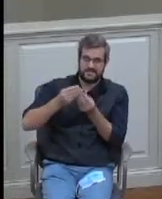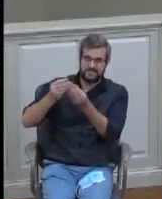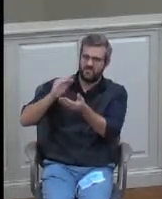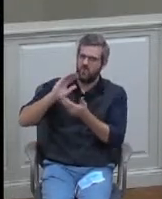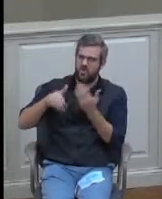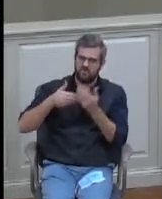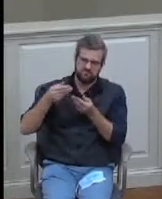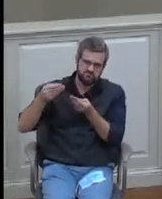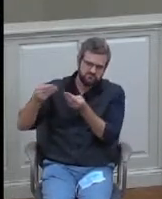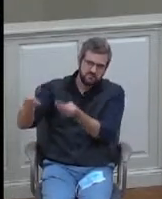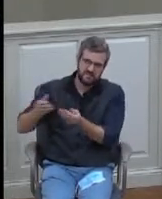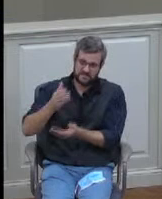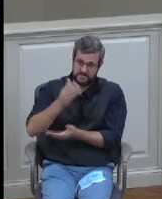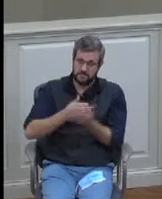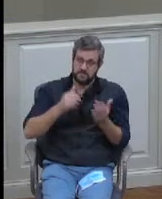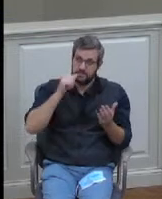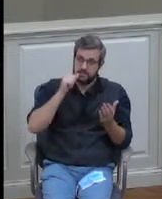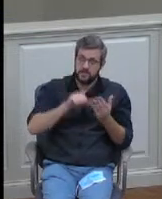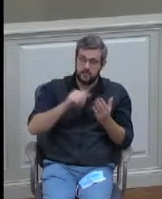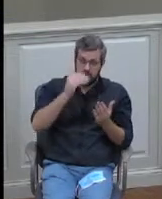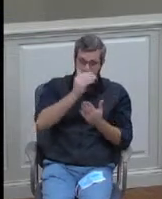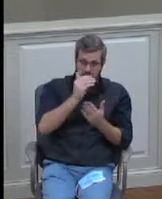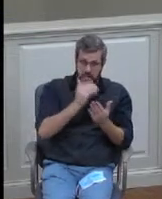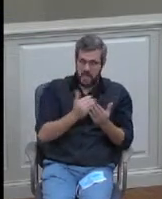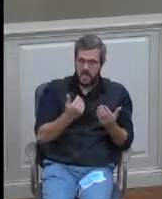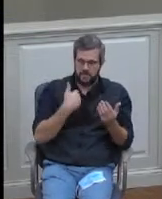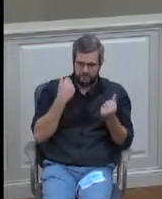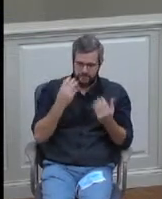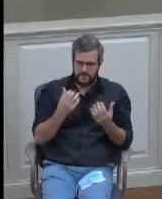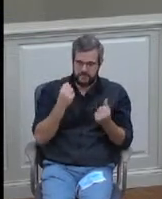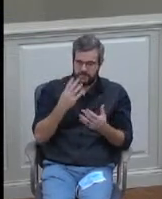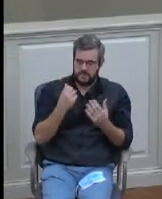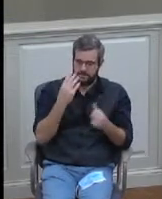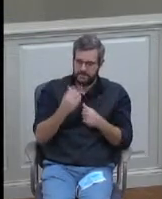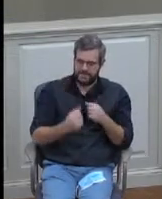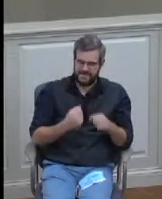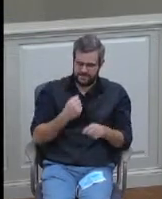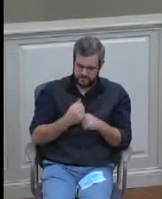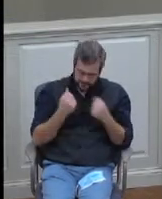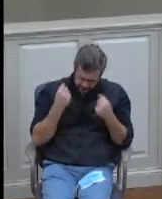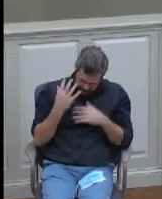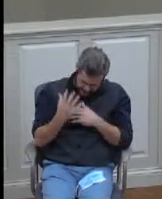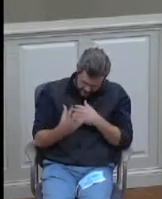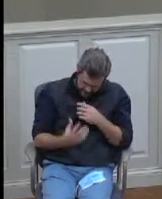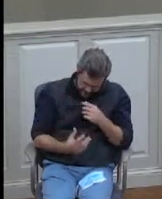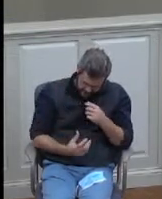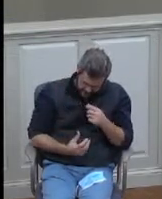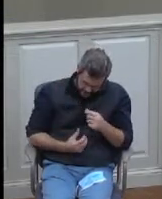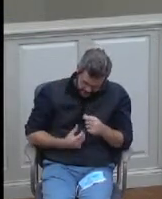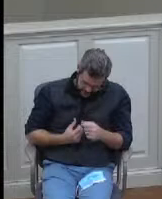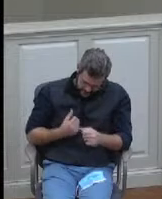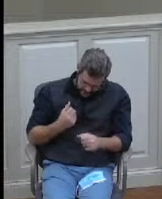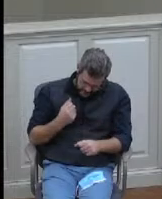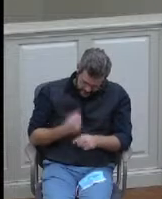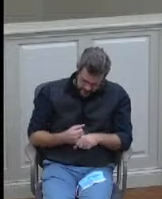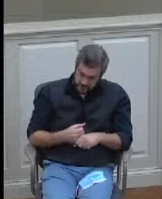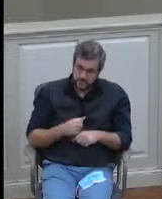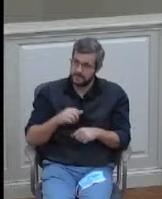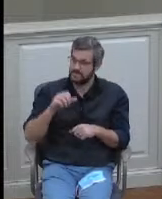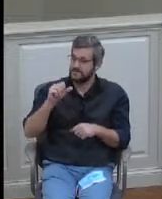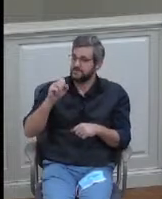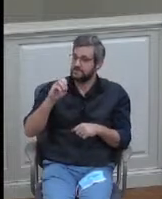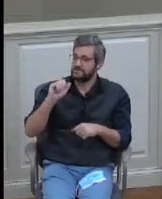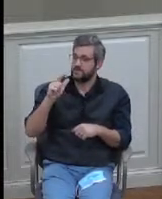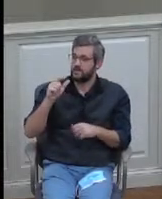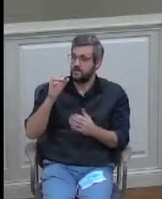had has been around for many, many, many years. Many years. We're not talking about replacing the seal. We're